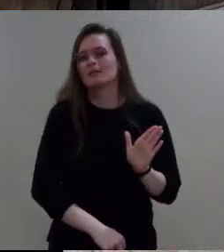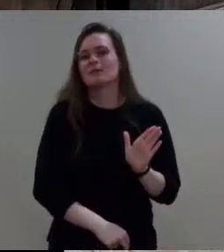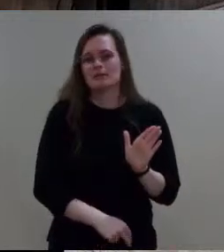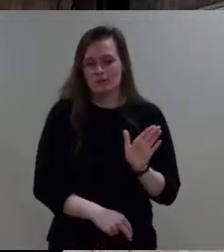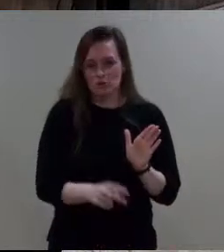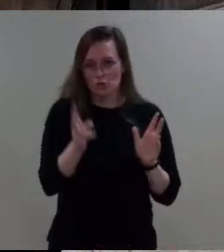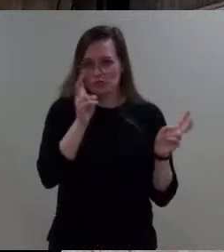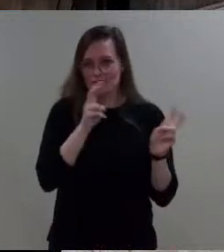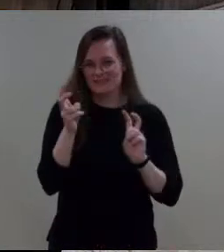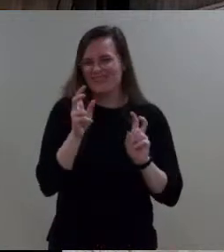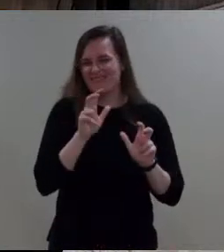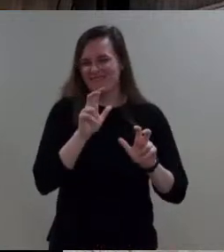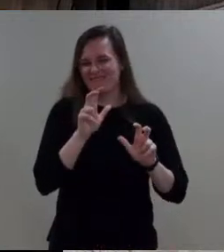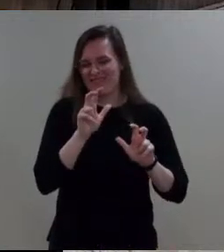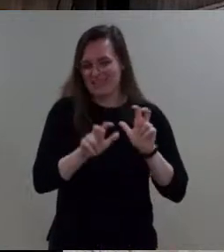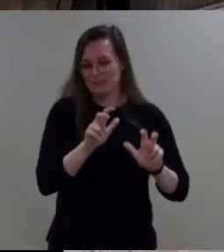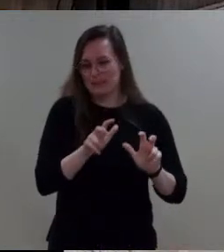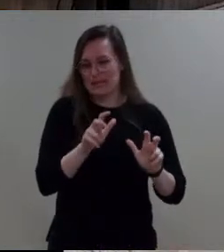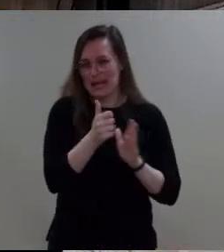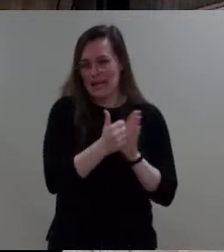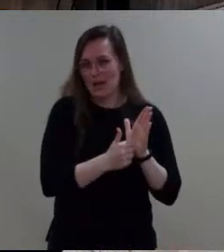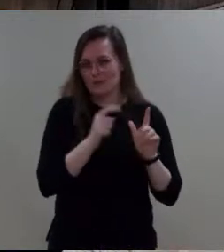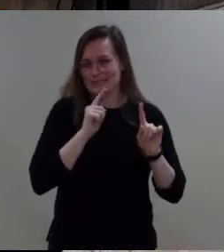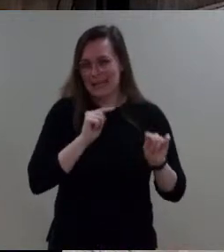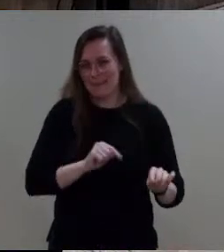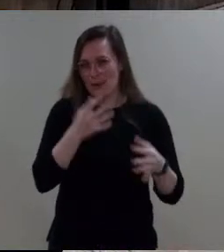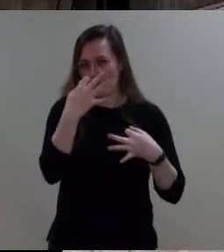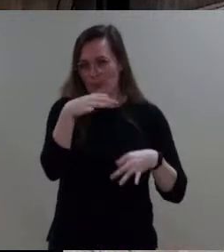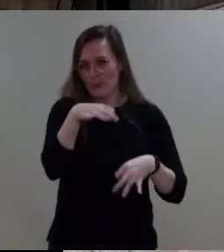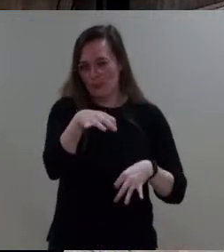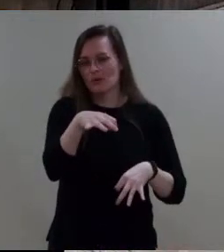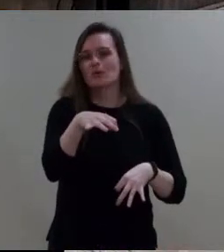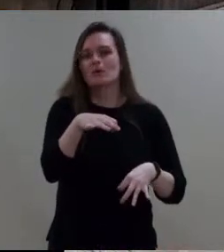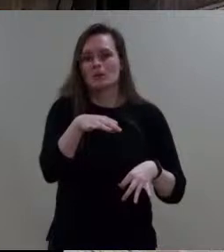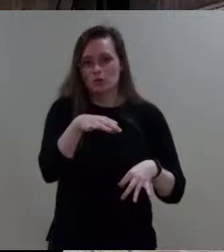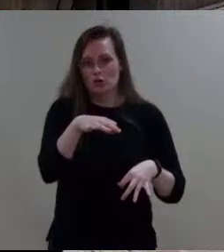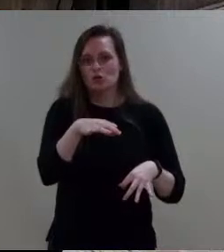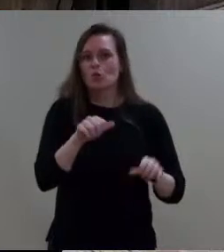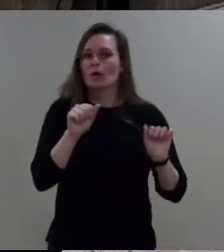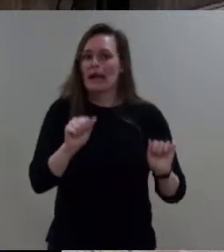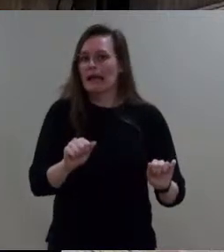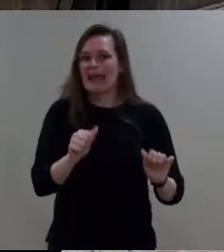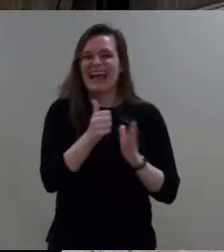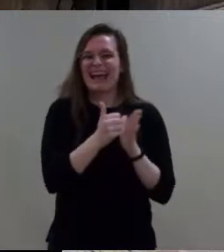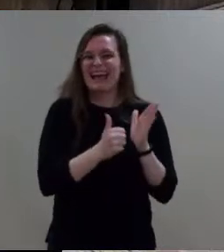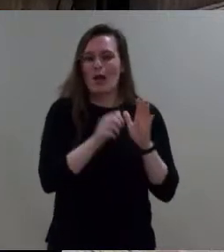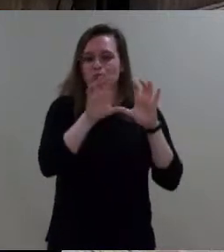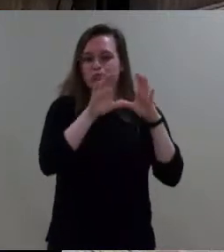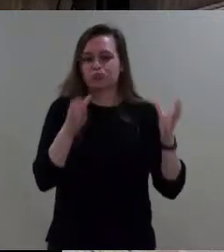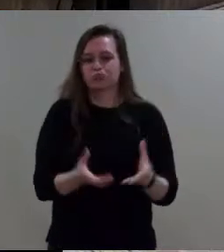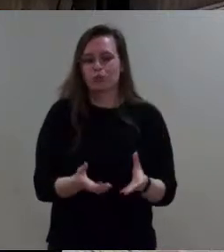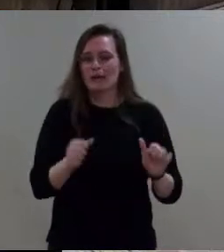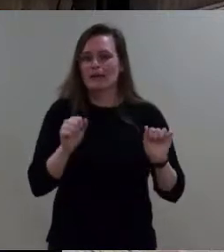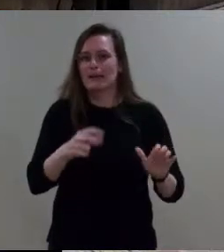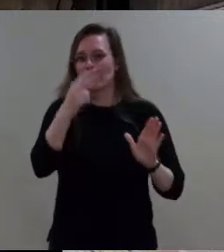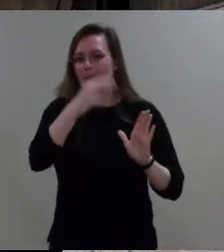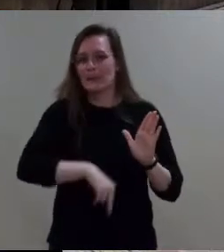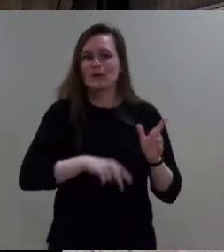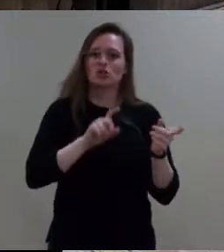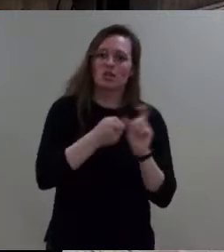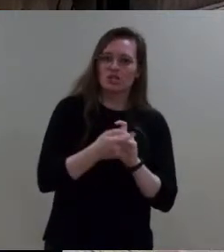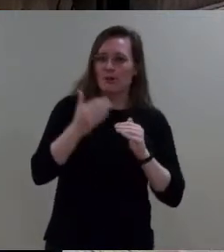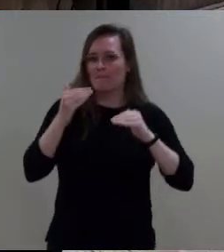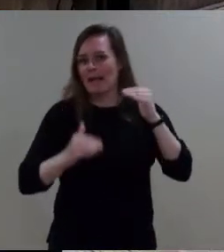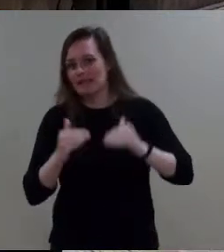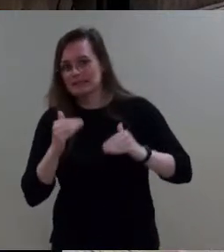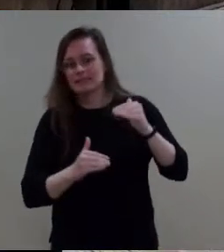account statement, and it is essentially the account at a glance. It outlines the holdings with changes and balances the year to